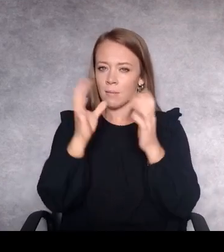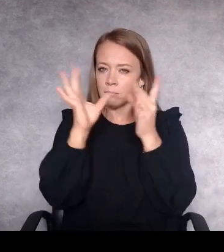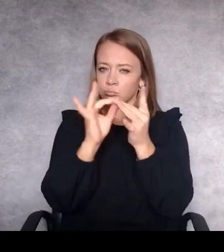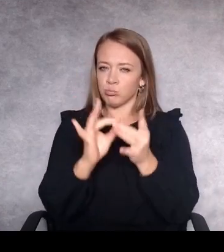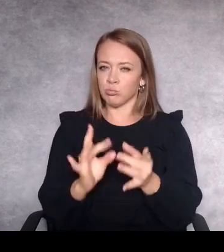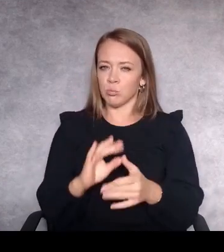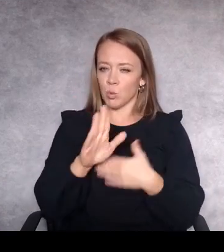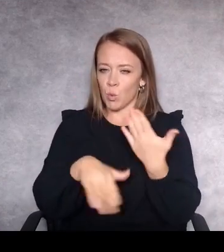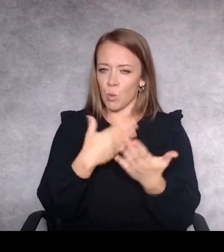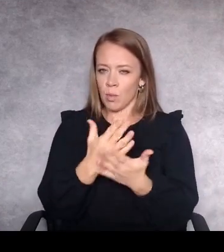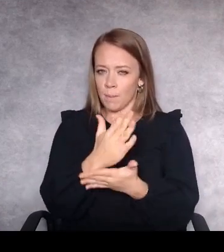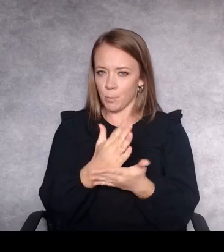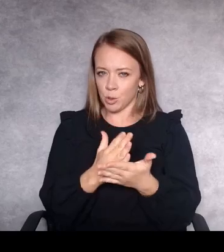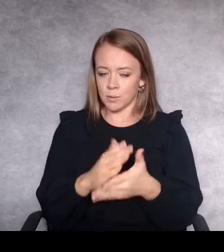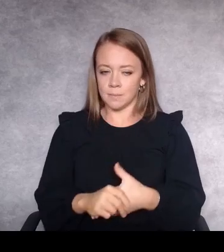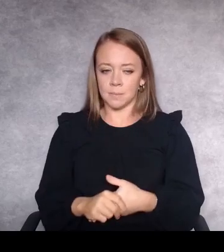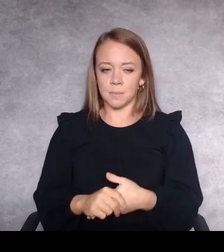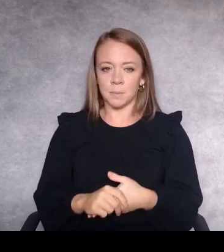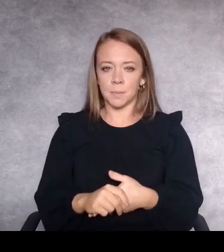connect.